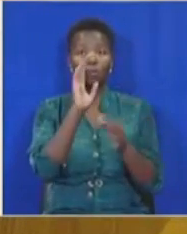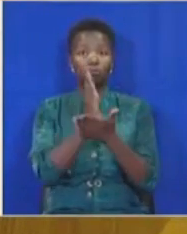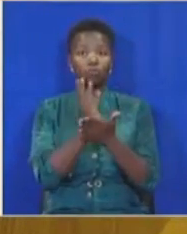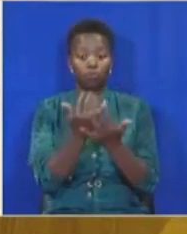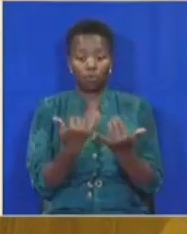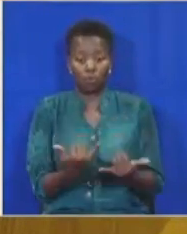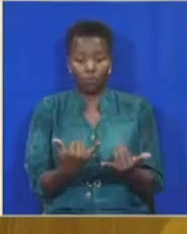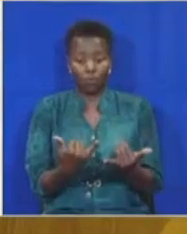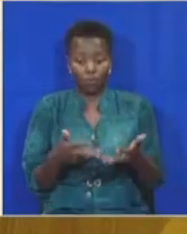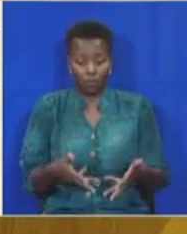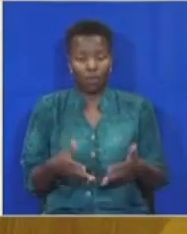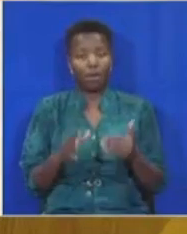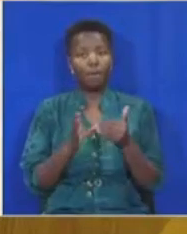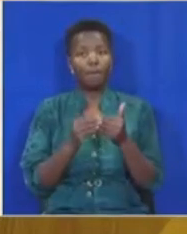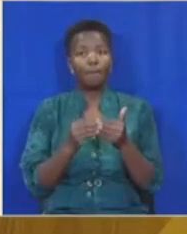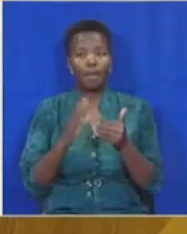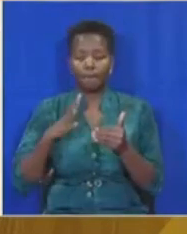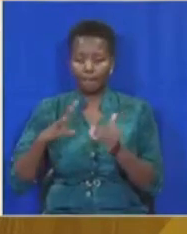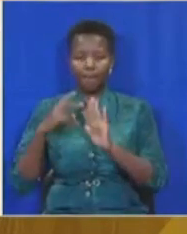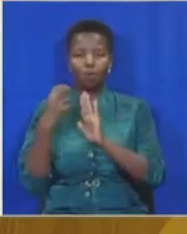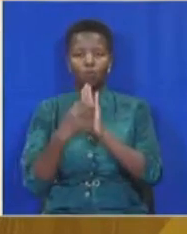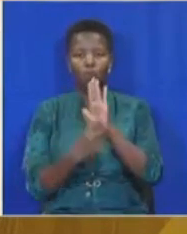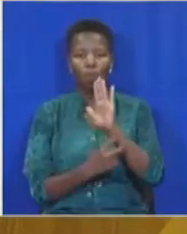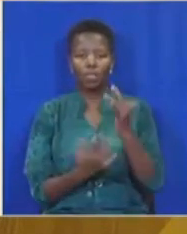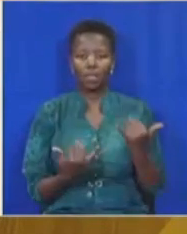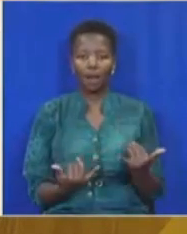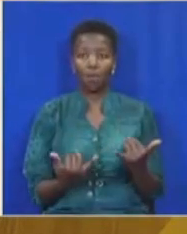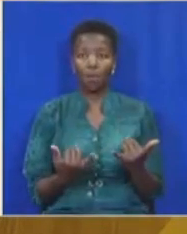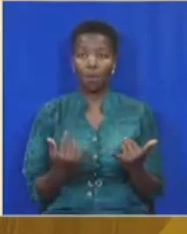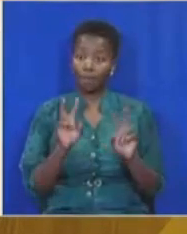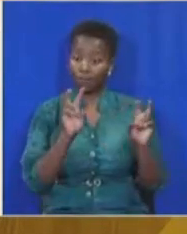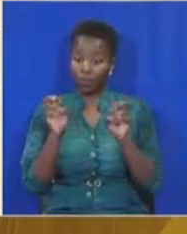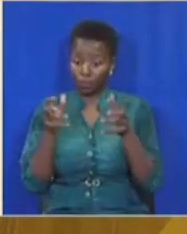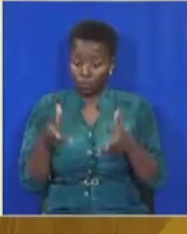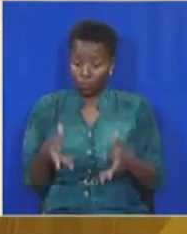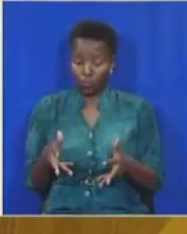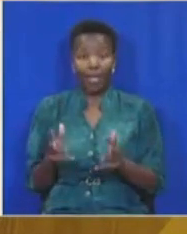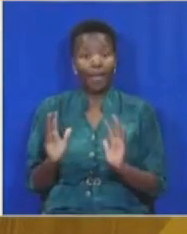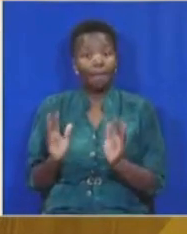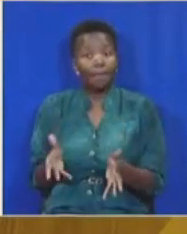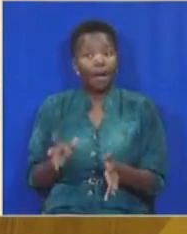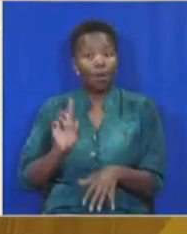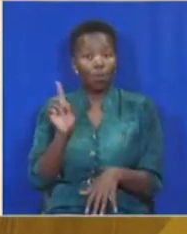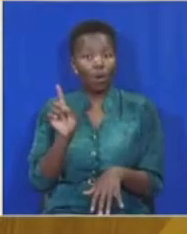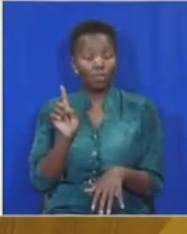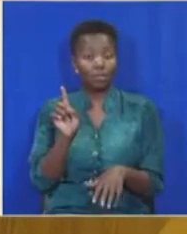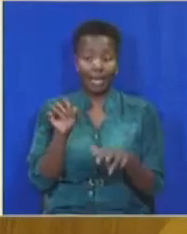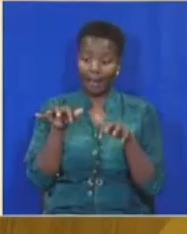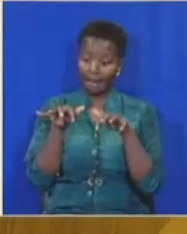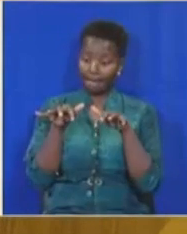principle. Isizathu esisibeka apha namhlanje is a matter of abantu from